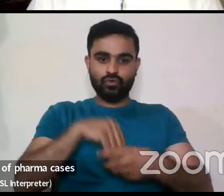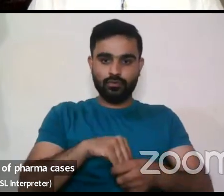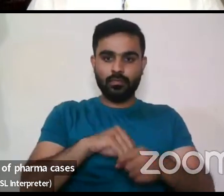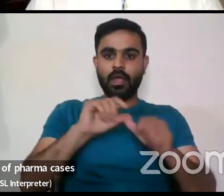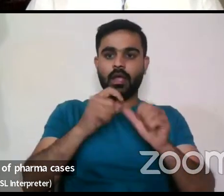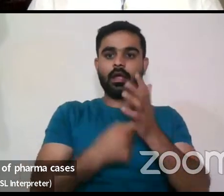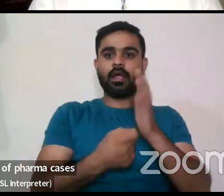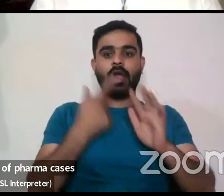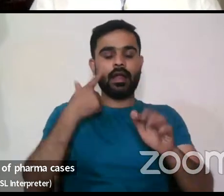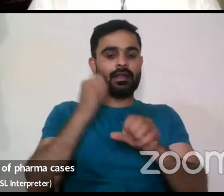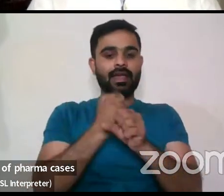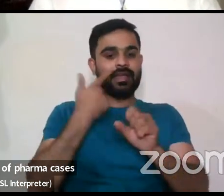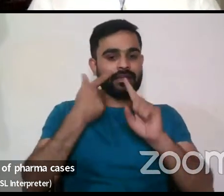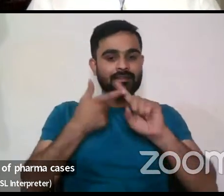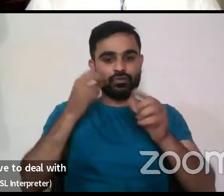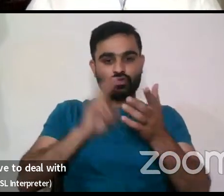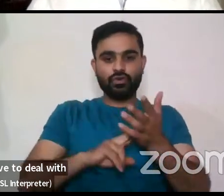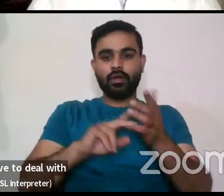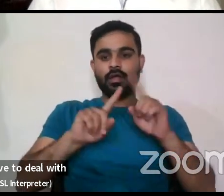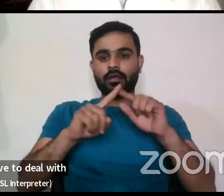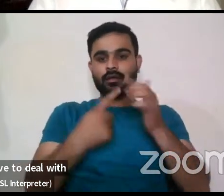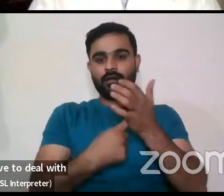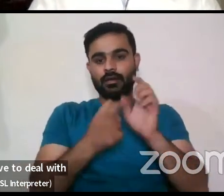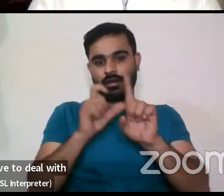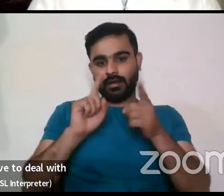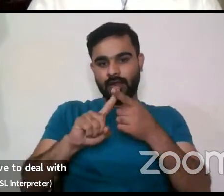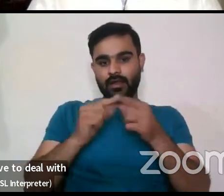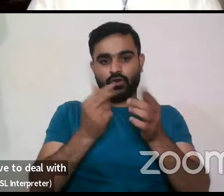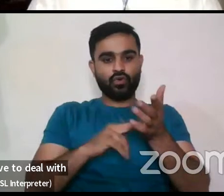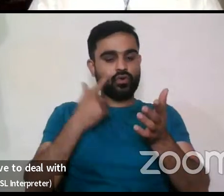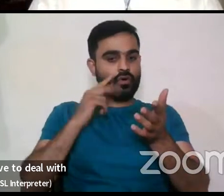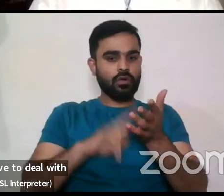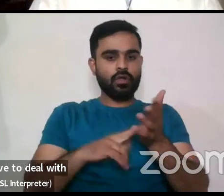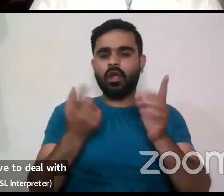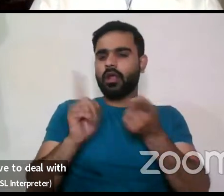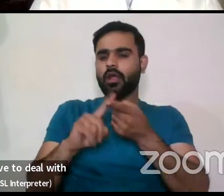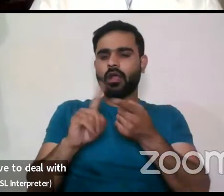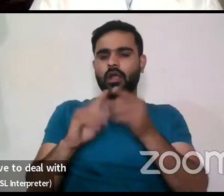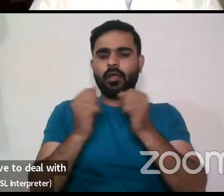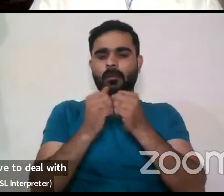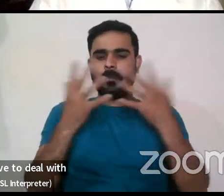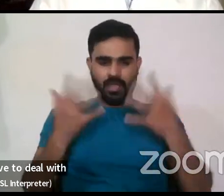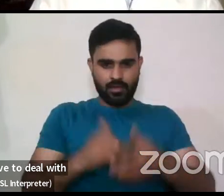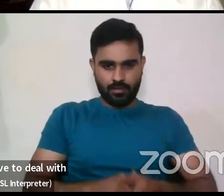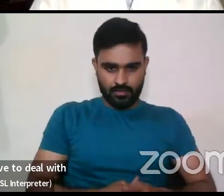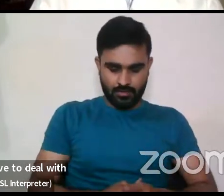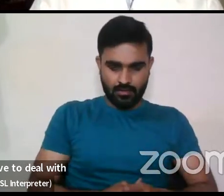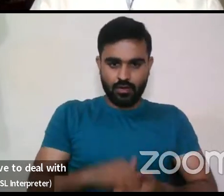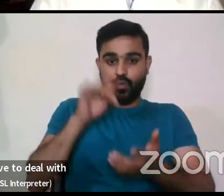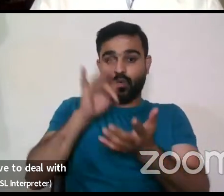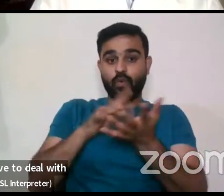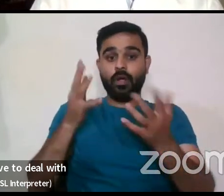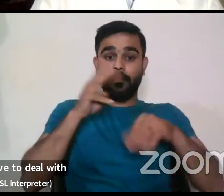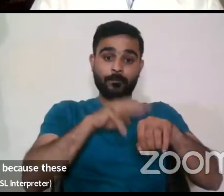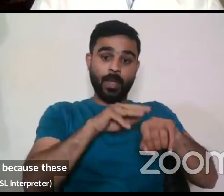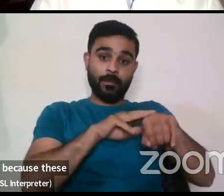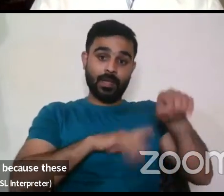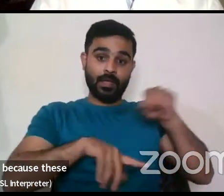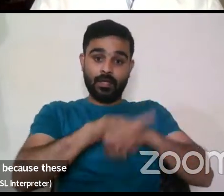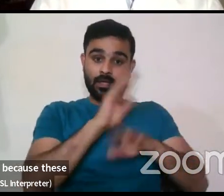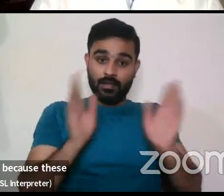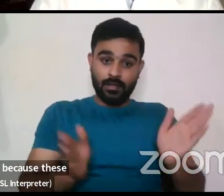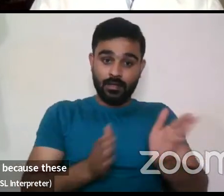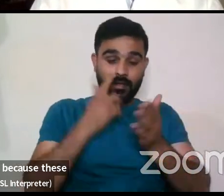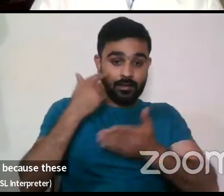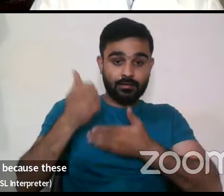cartelization at the trade union level, because these are largely hub and spoke cartels, and where members were in the guise of a